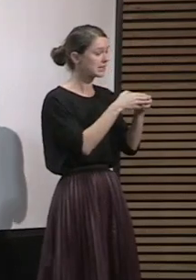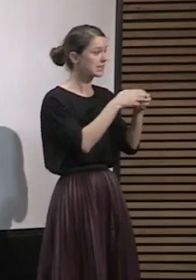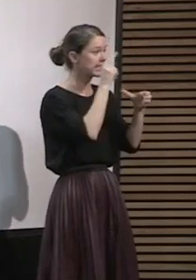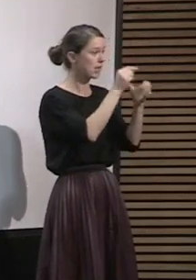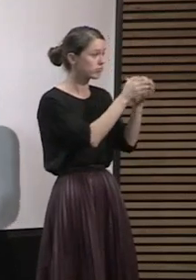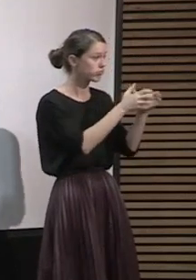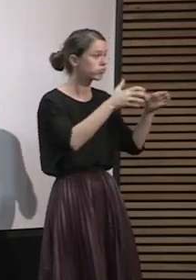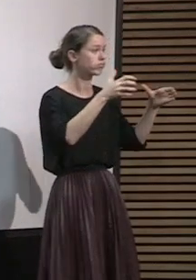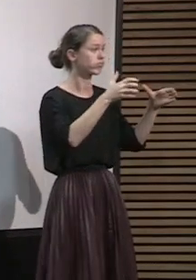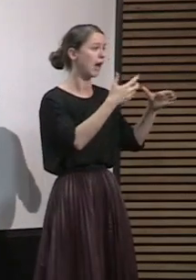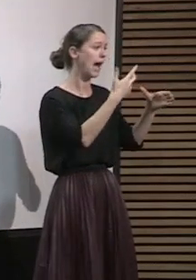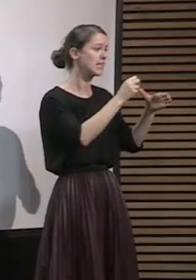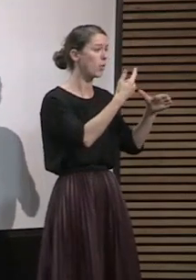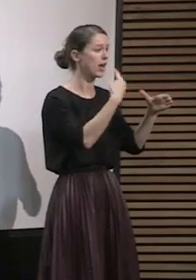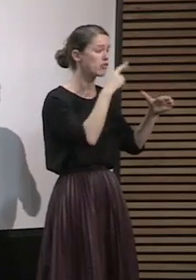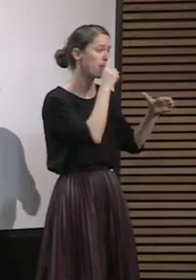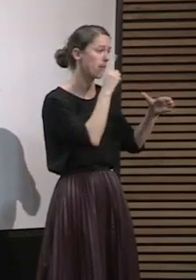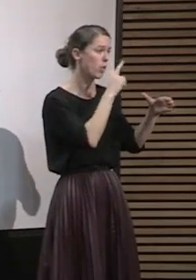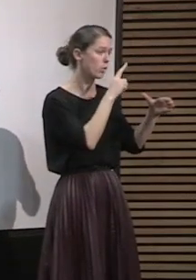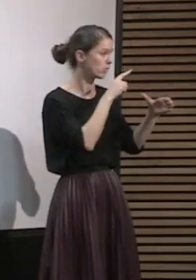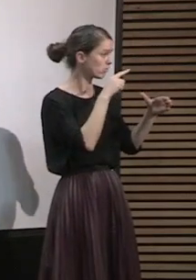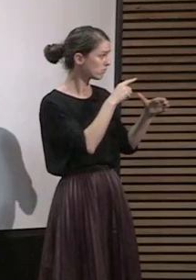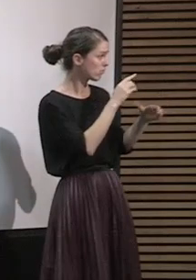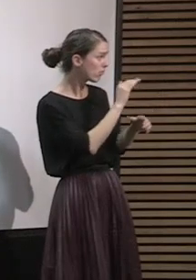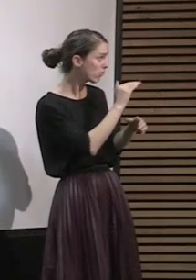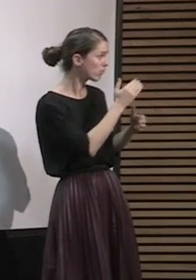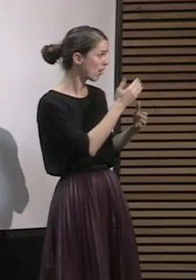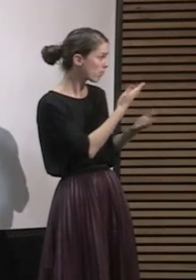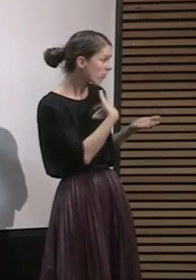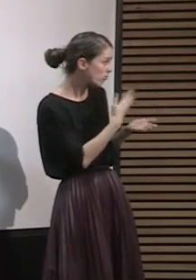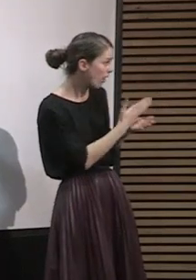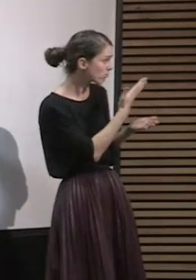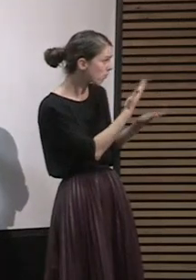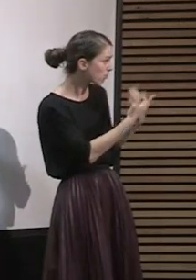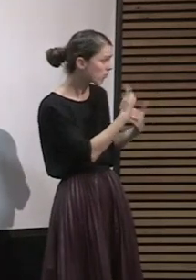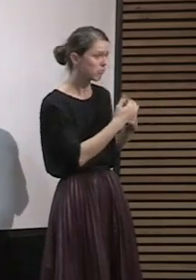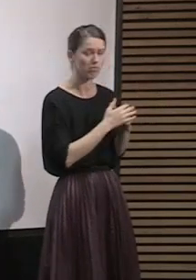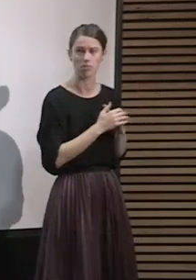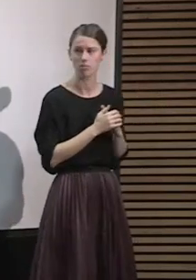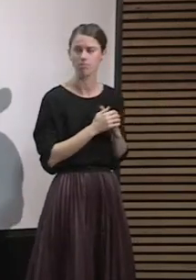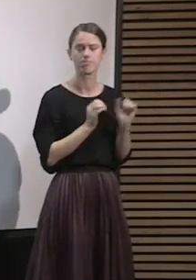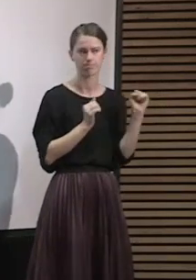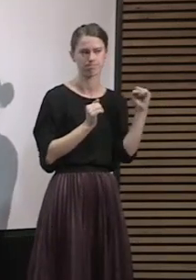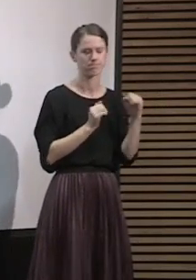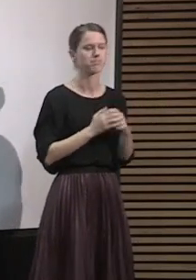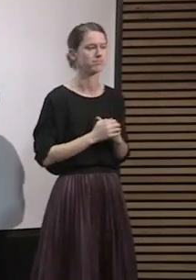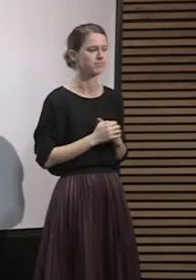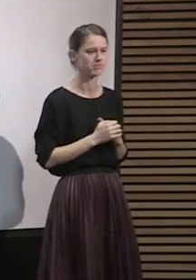up to the 80, 100 mark. Is that a fair reflection, Dr. Bloomfield? On the election